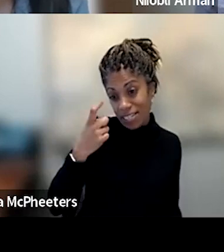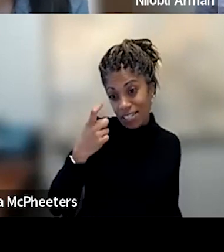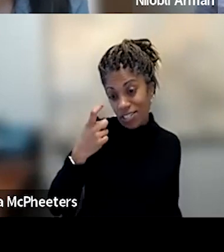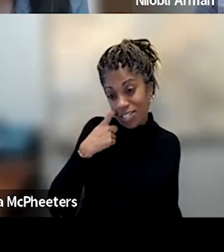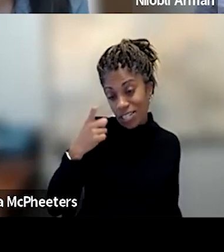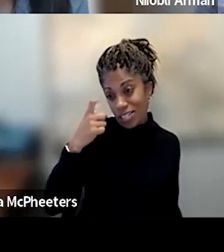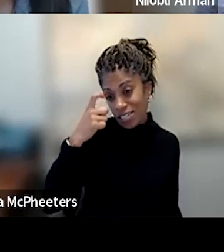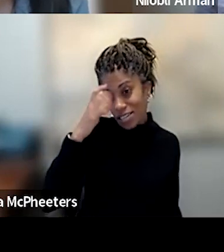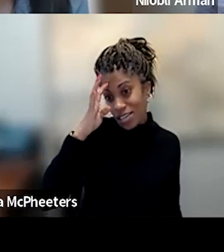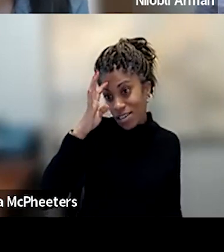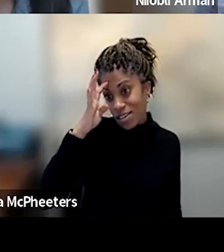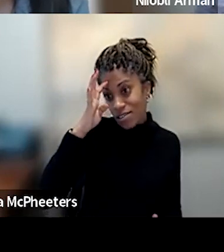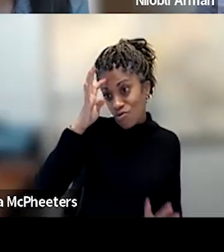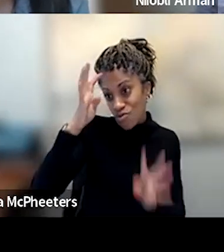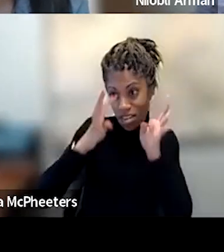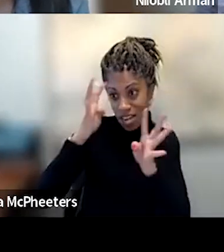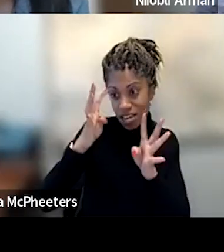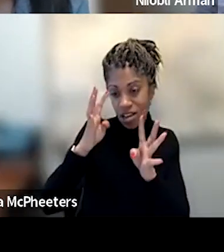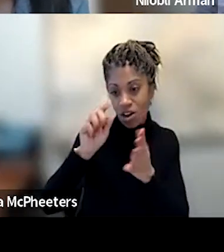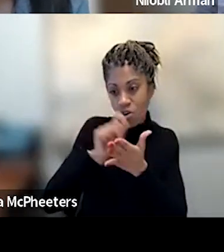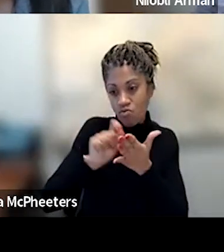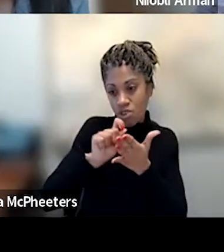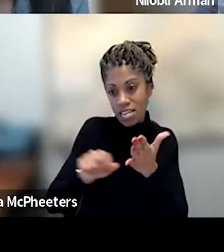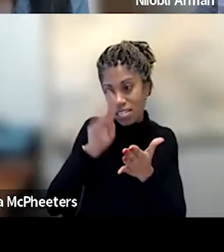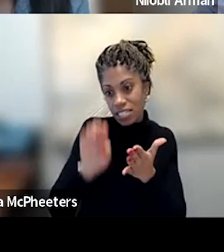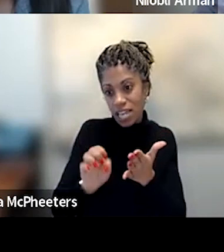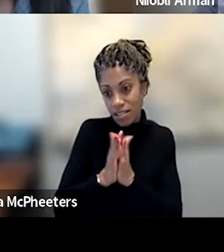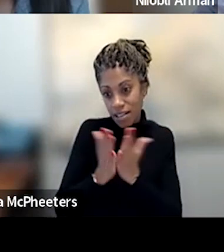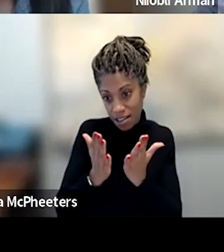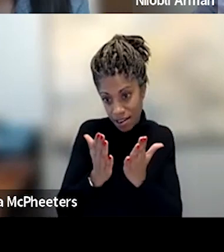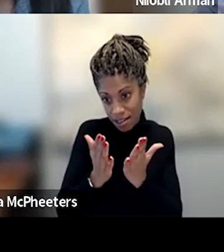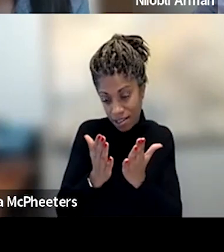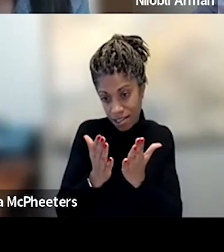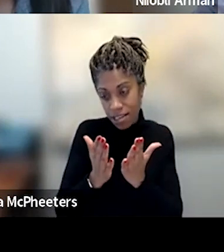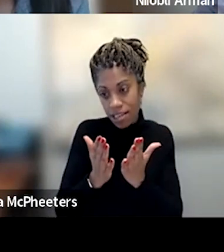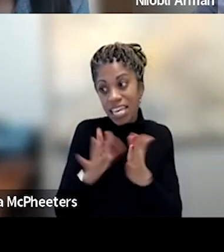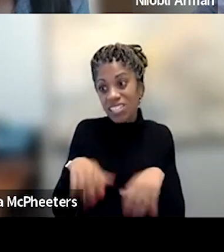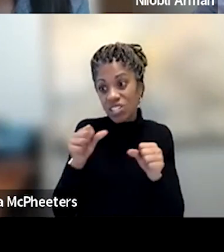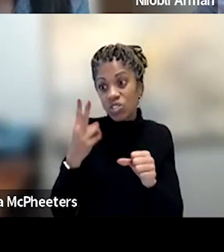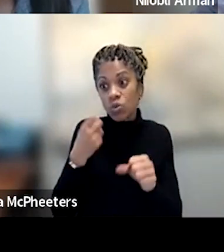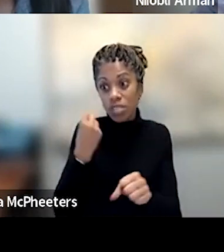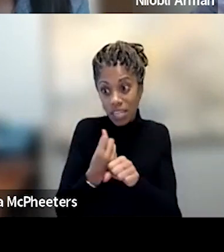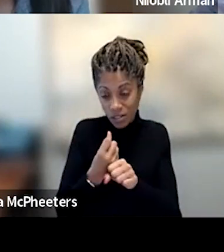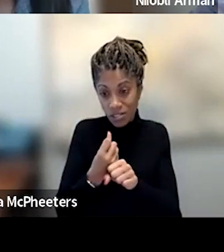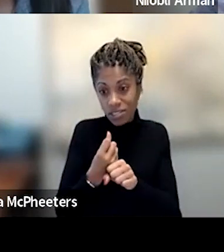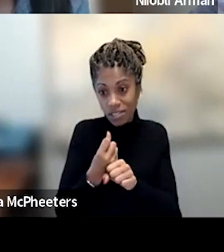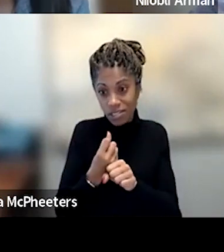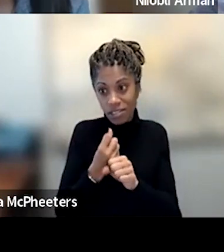style guide. It took us 2 years to put it together because we were incredibly conscious